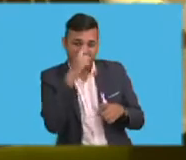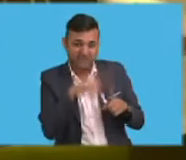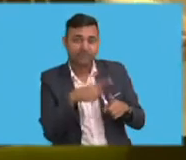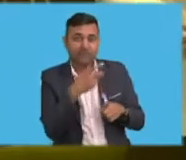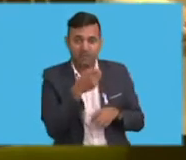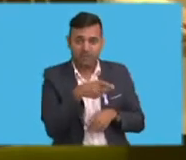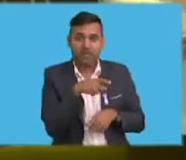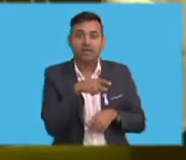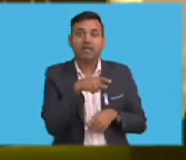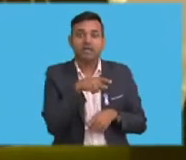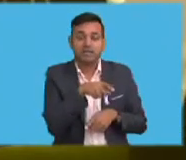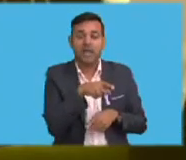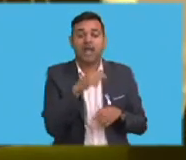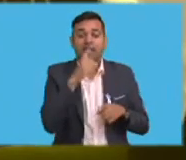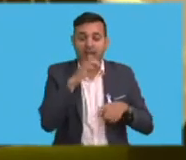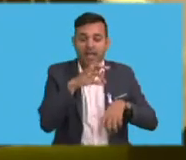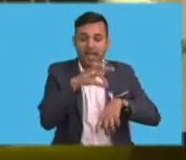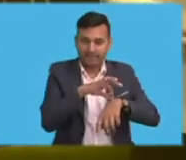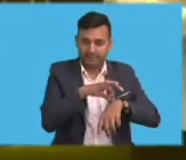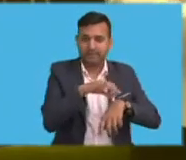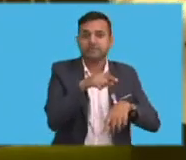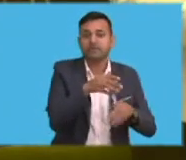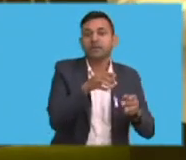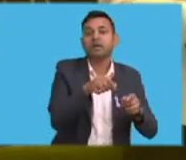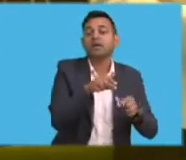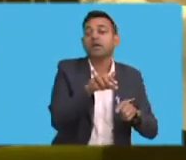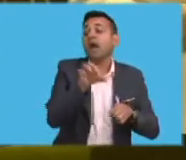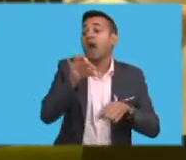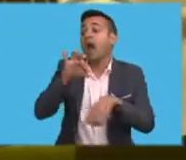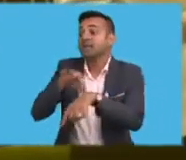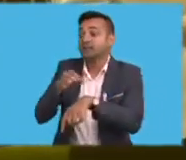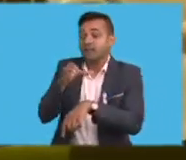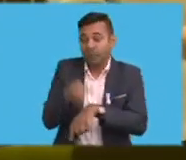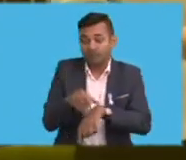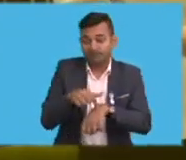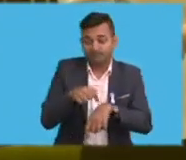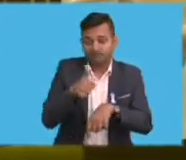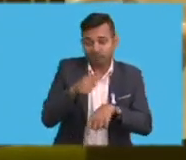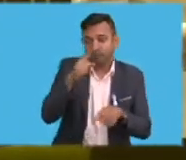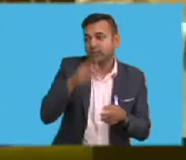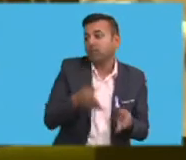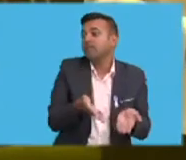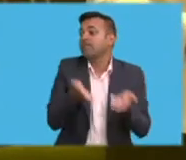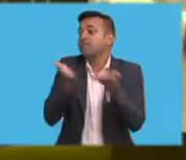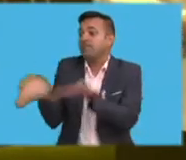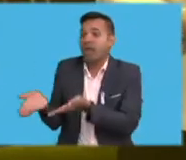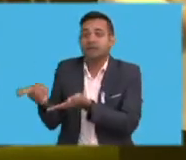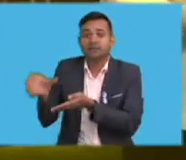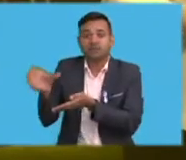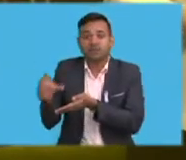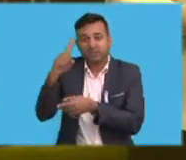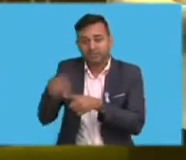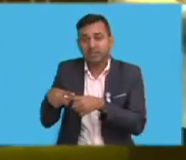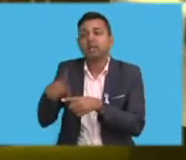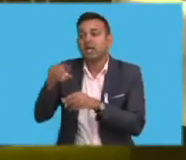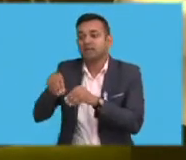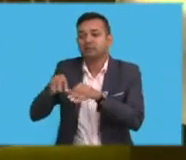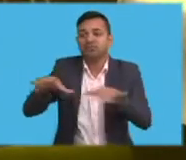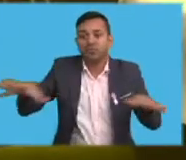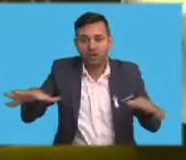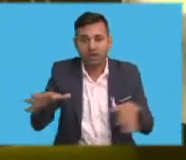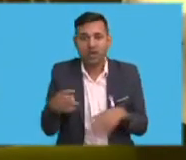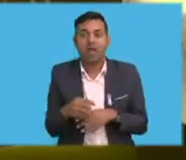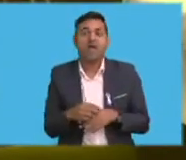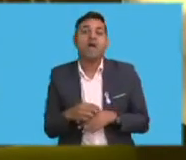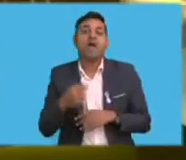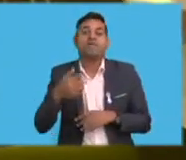to another uninfected person. So that person will start to have symptoms within 5 to 7 days after being bitten by the